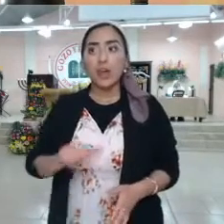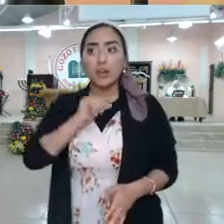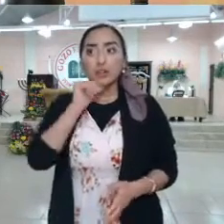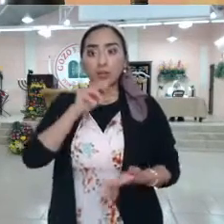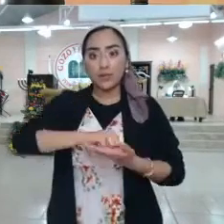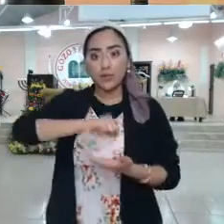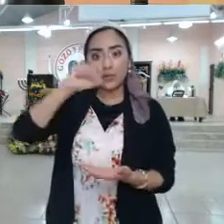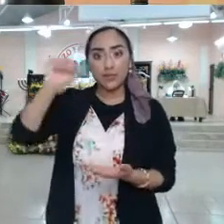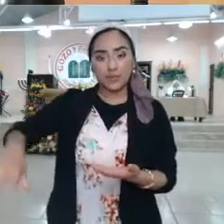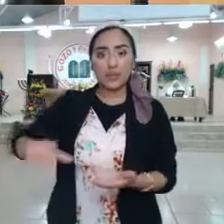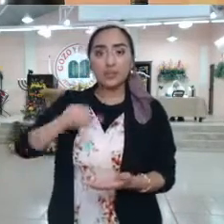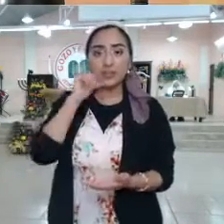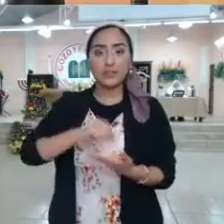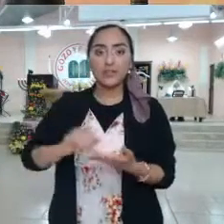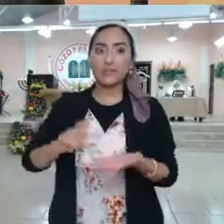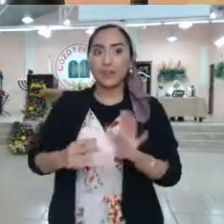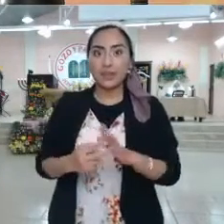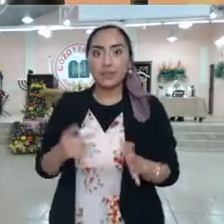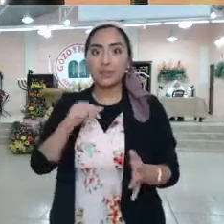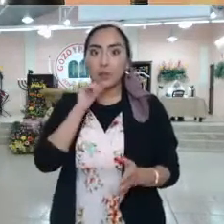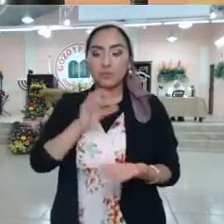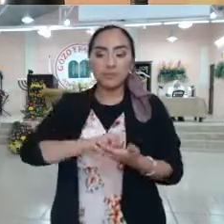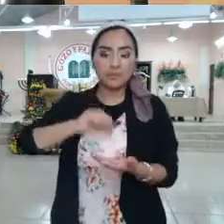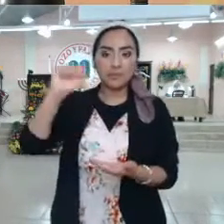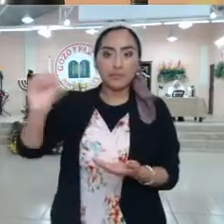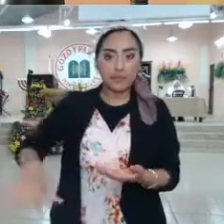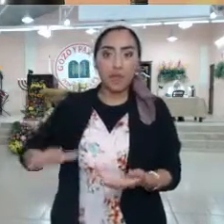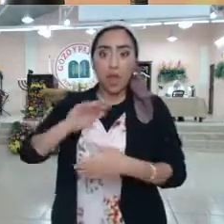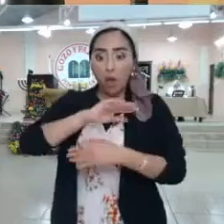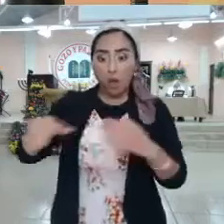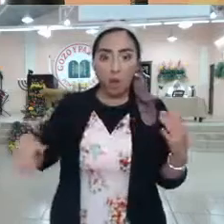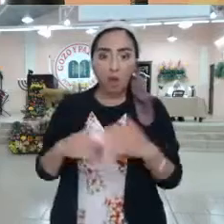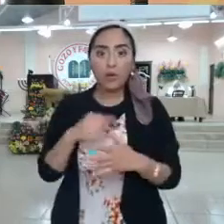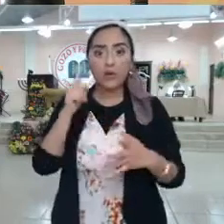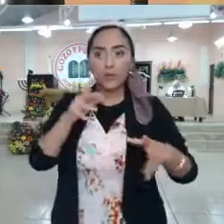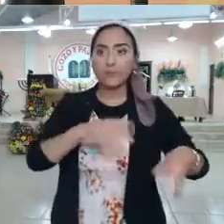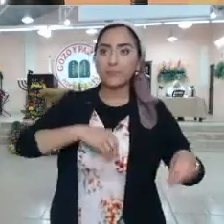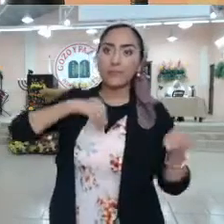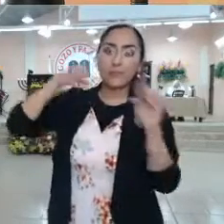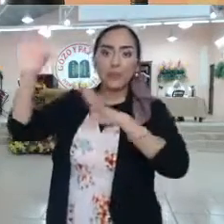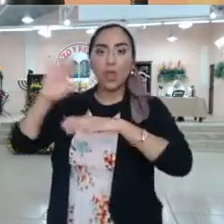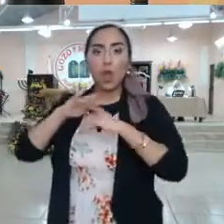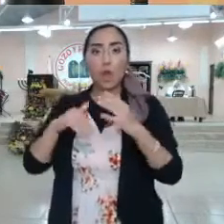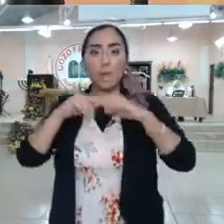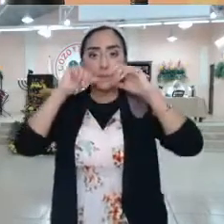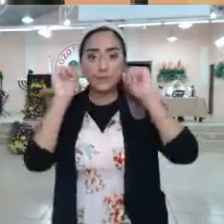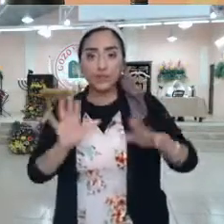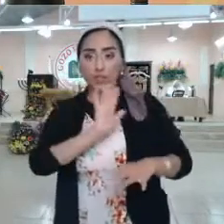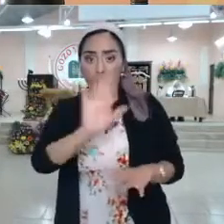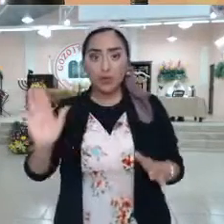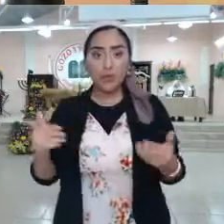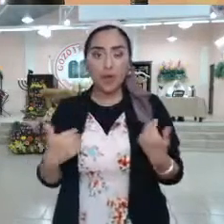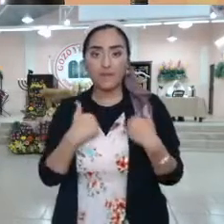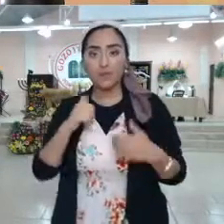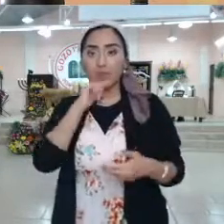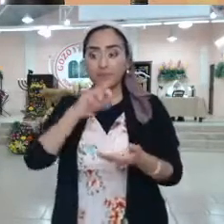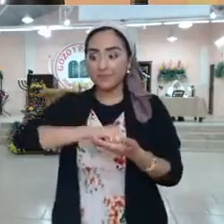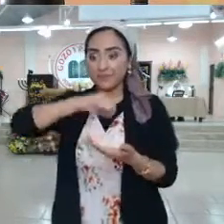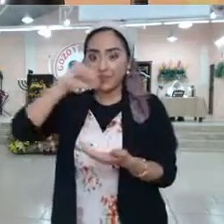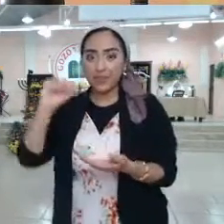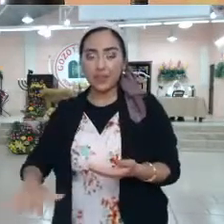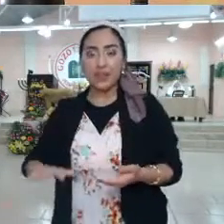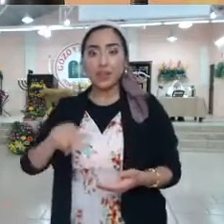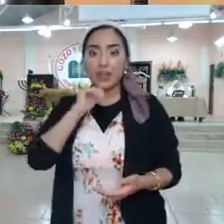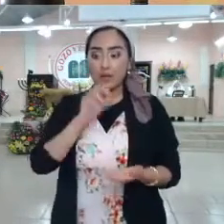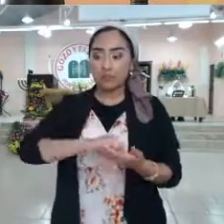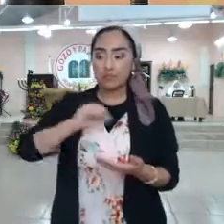local kila, don't put aside everything, don't put it in the trash, everything that you have, don't